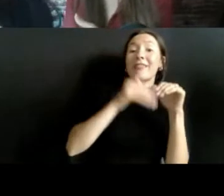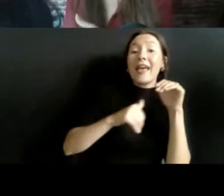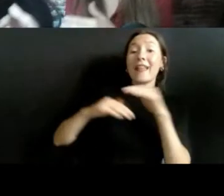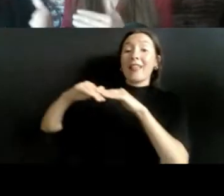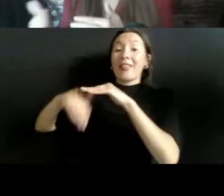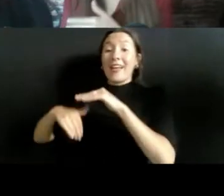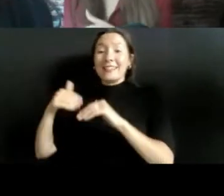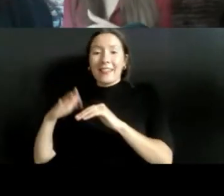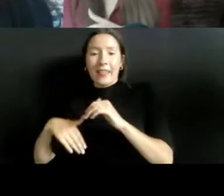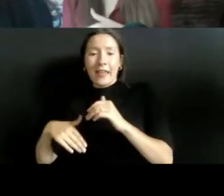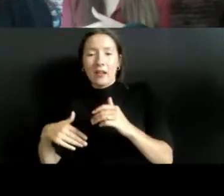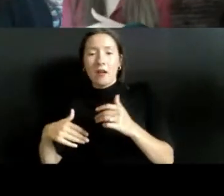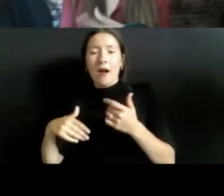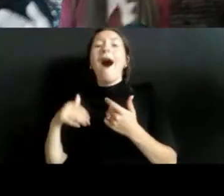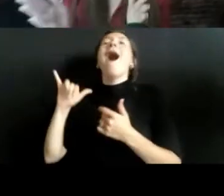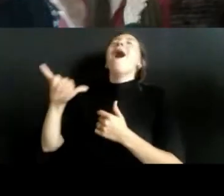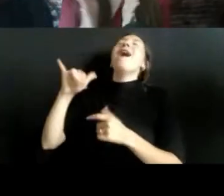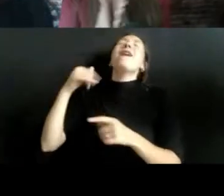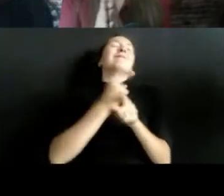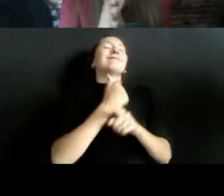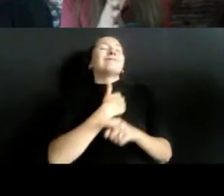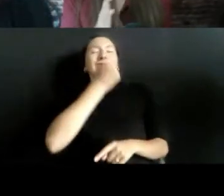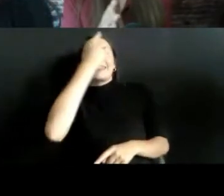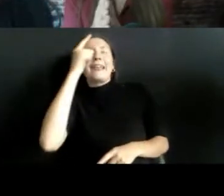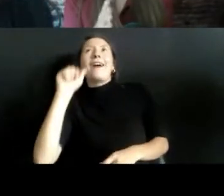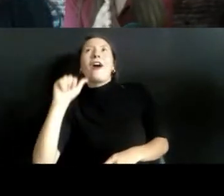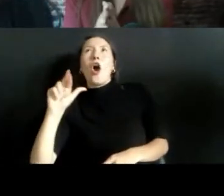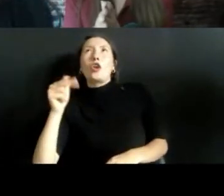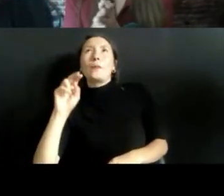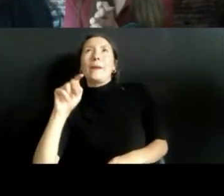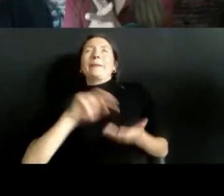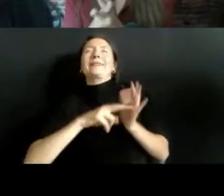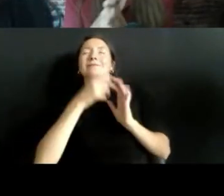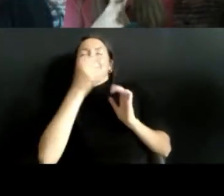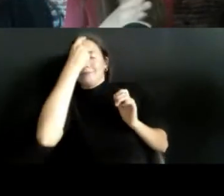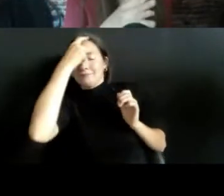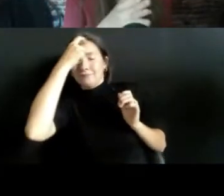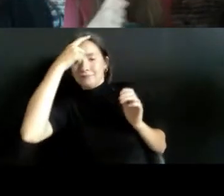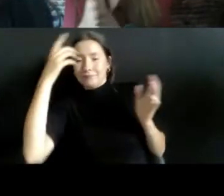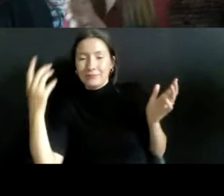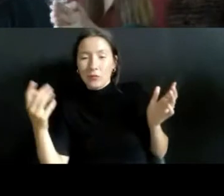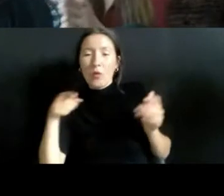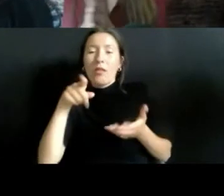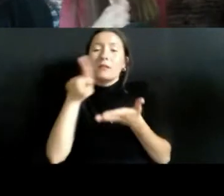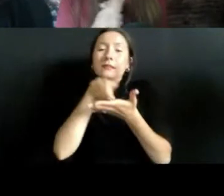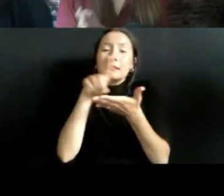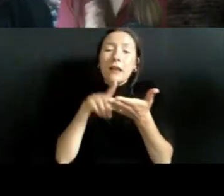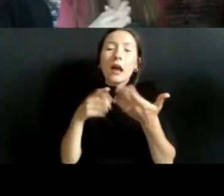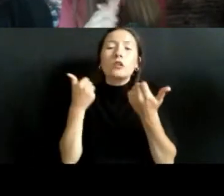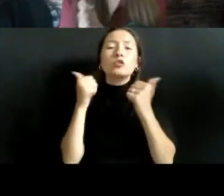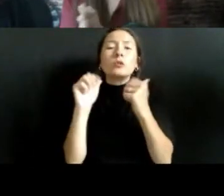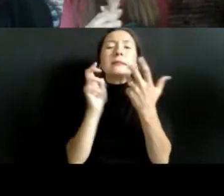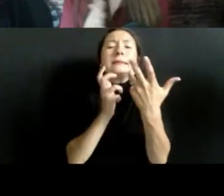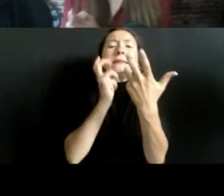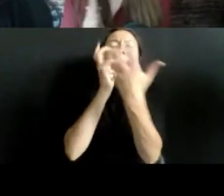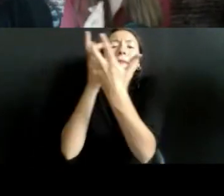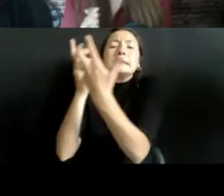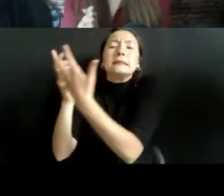Yes. So this is a design that tries to meet everybody's needs as best as